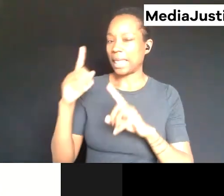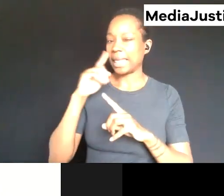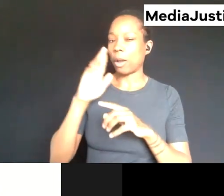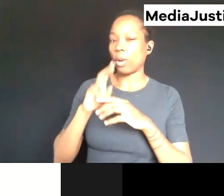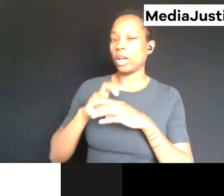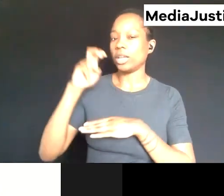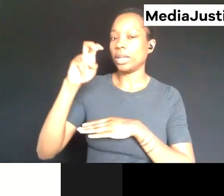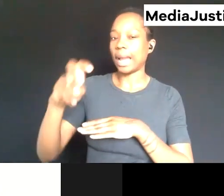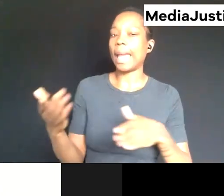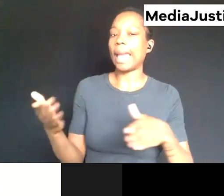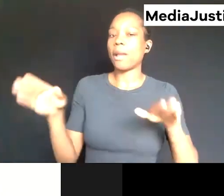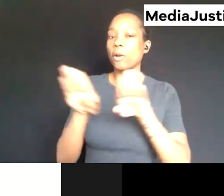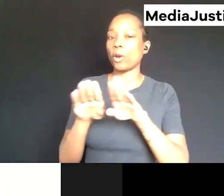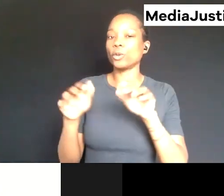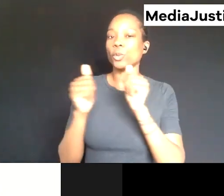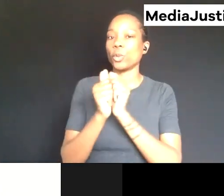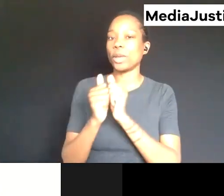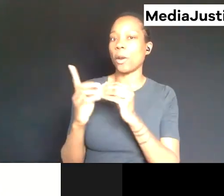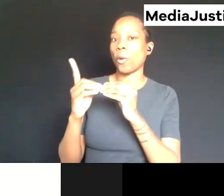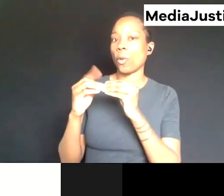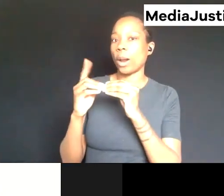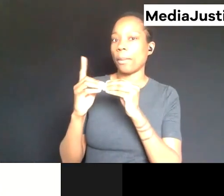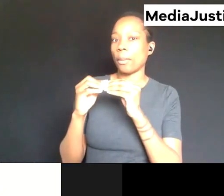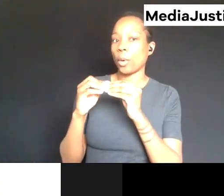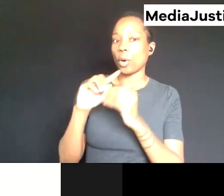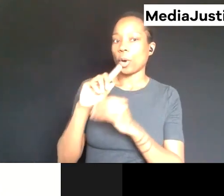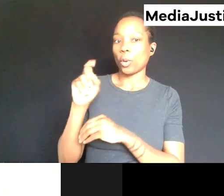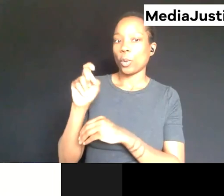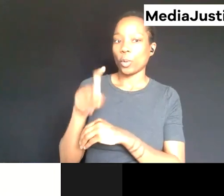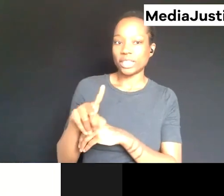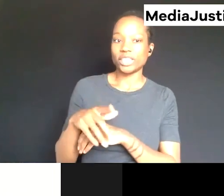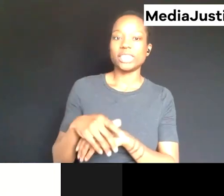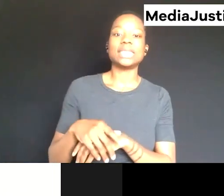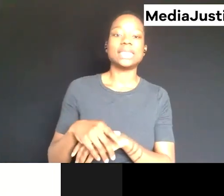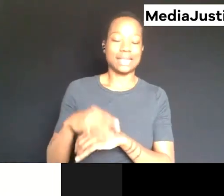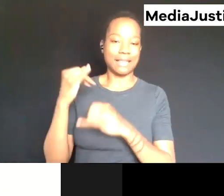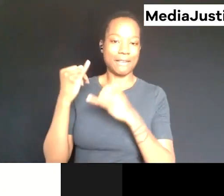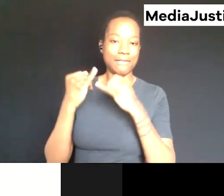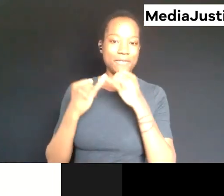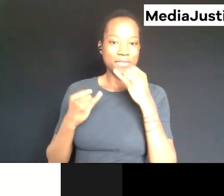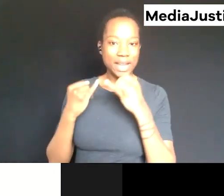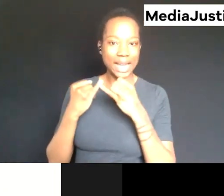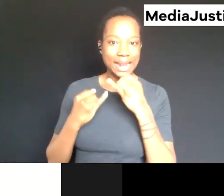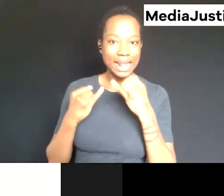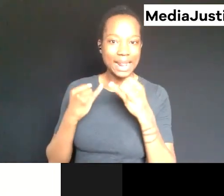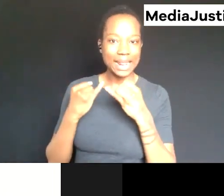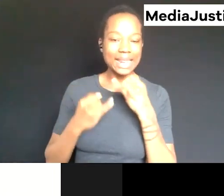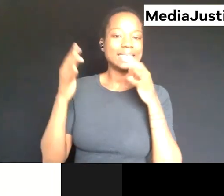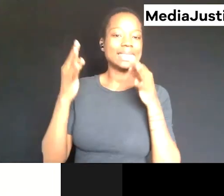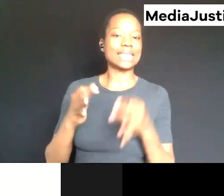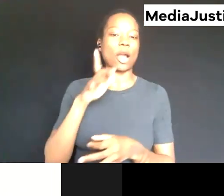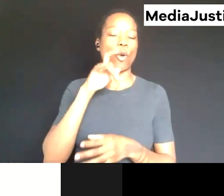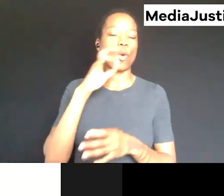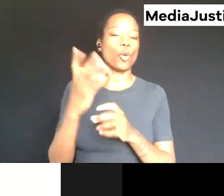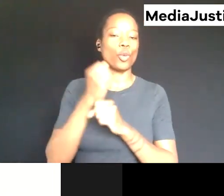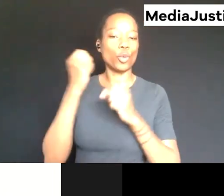with one more round of quiz questions and finally decide who is our winner. And let me jump ahead.